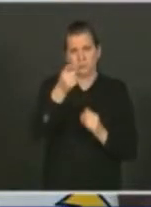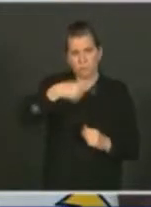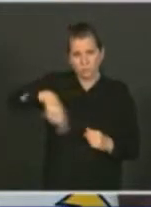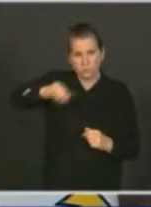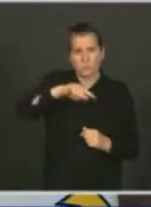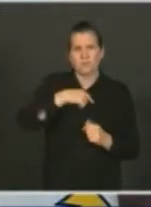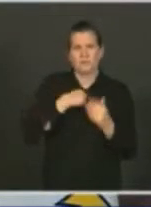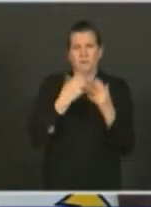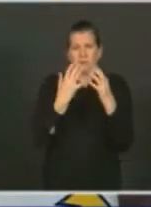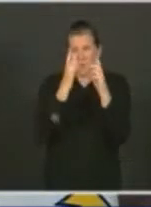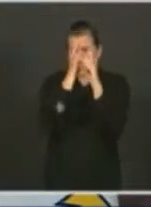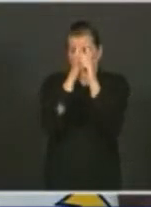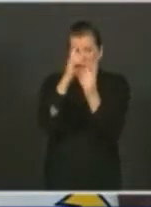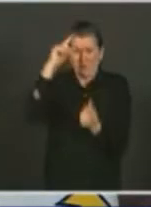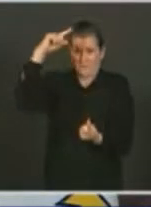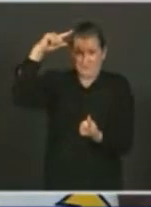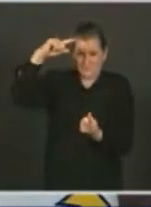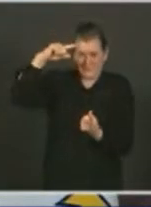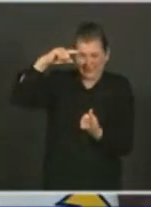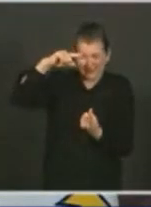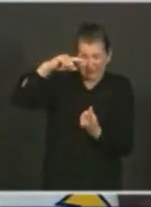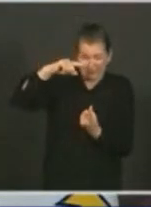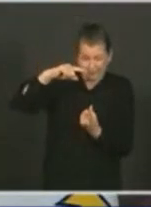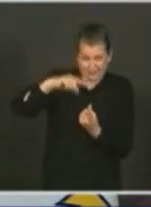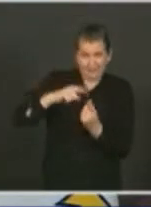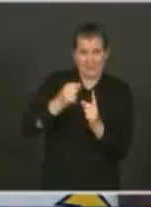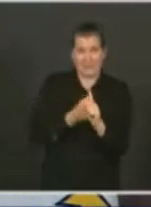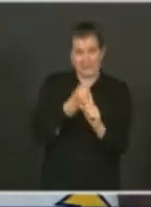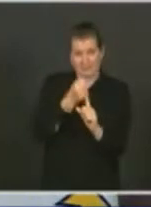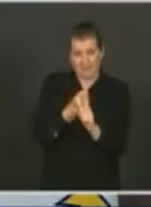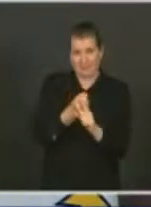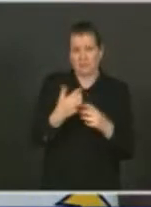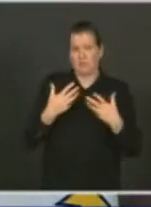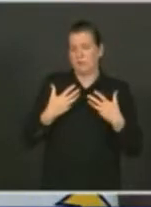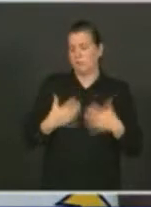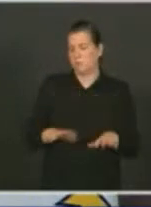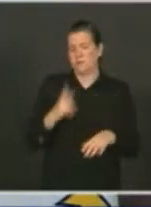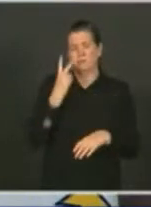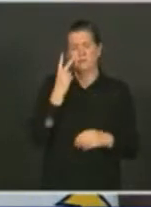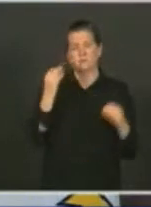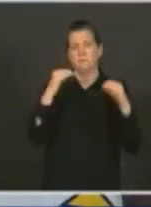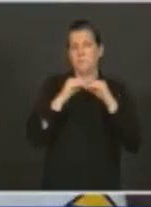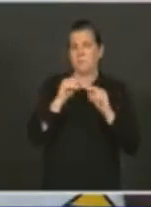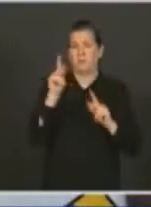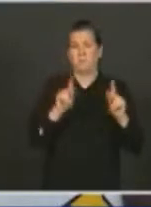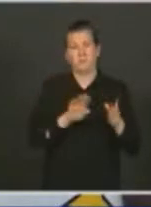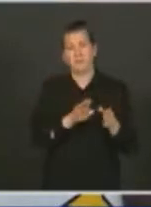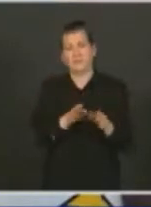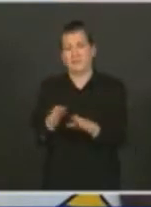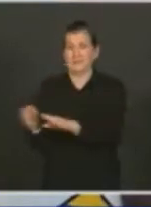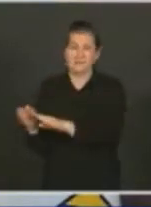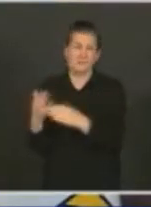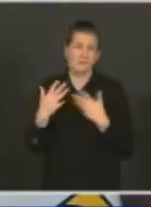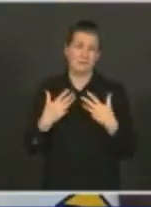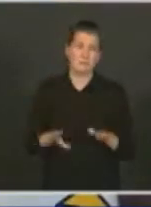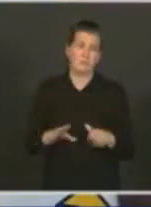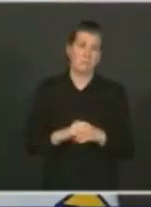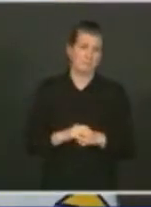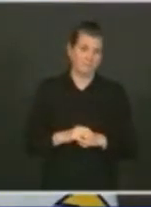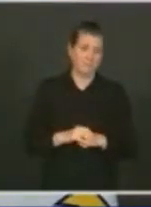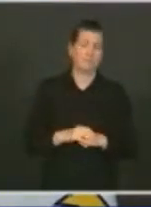suffering, and loss of loved ones as possible. To that end, I want to make a quick note to end on about